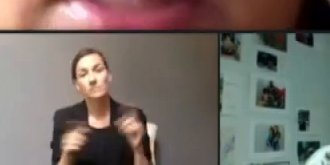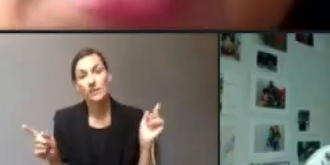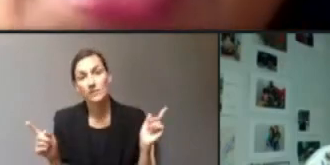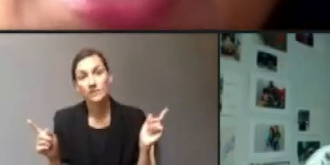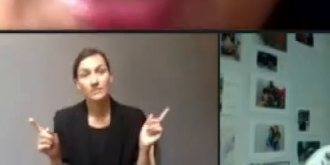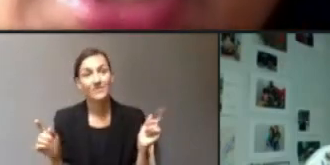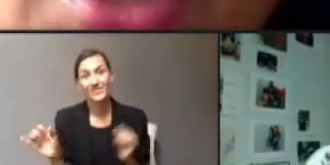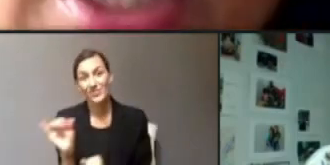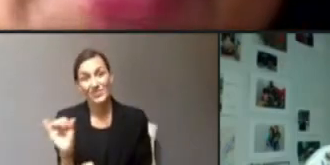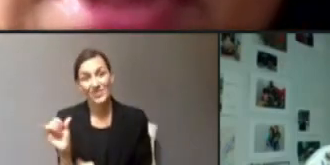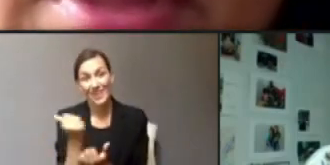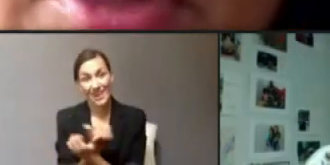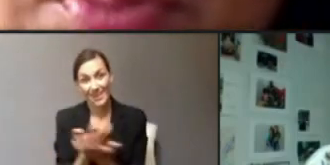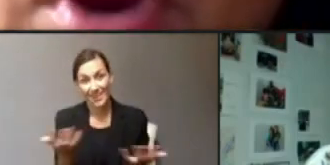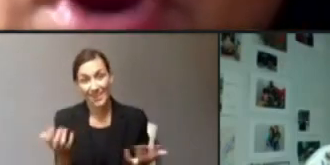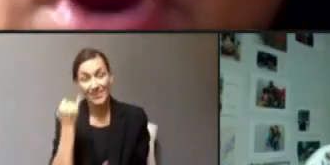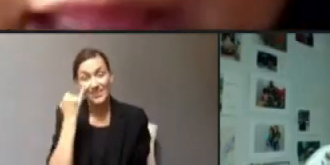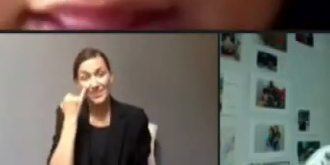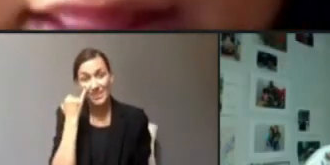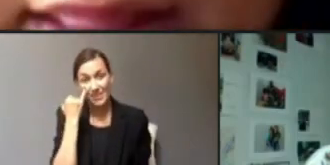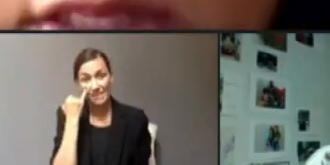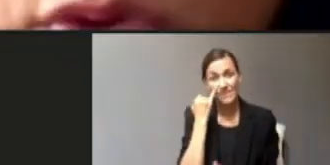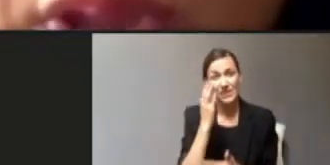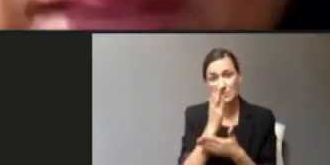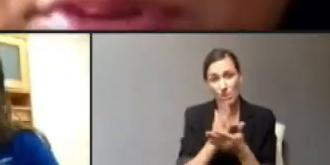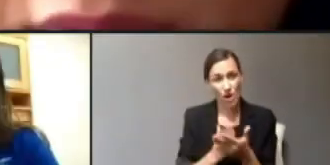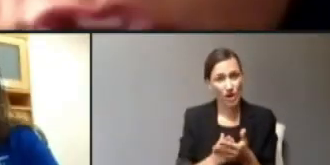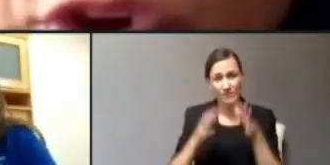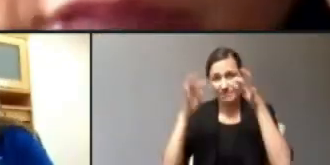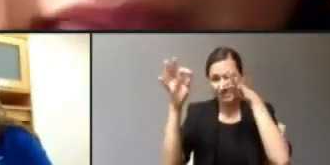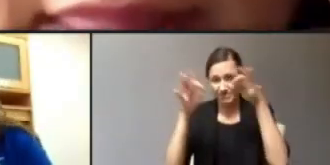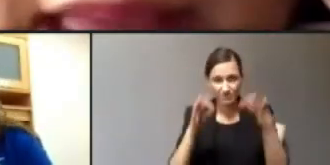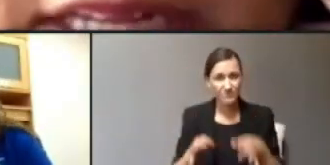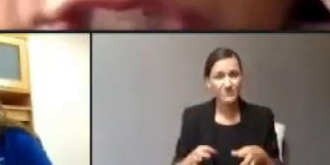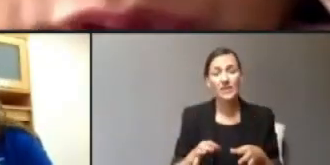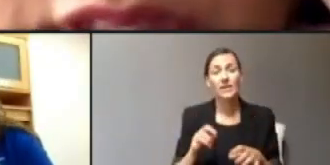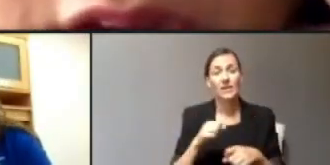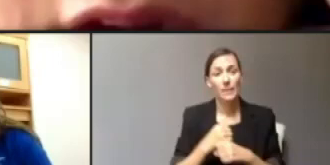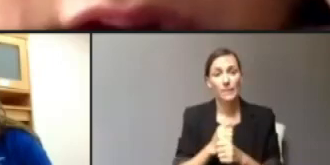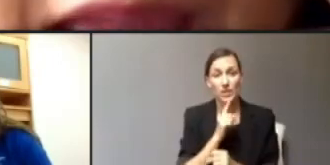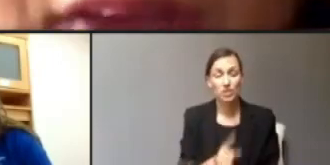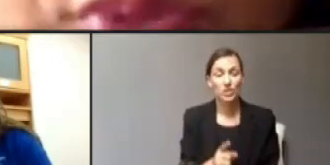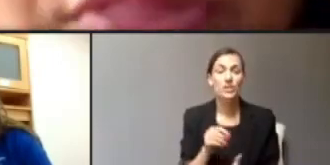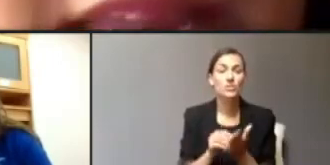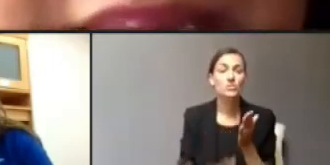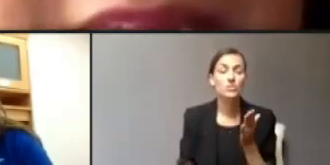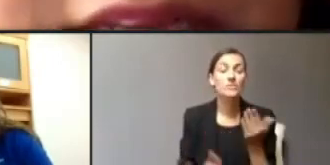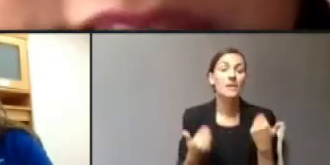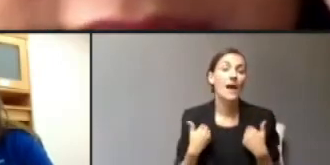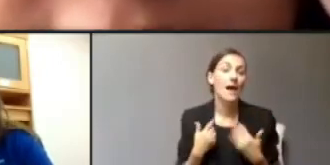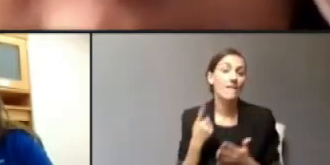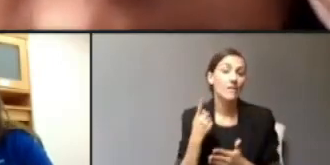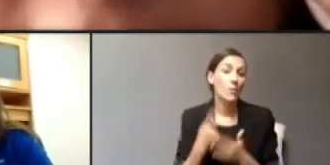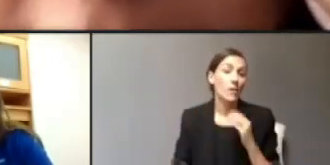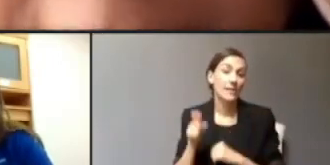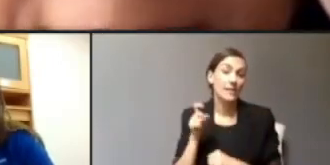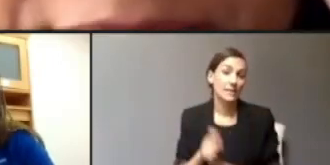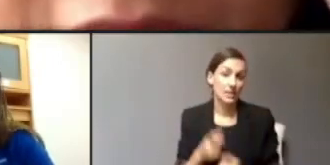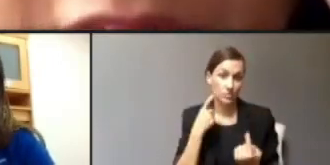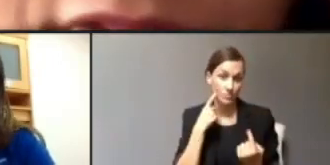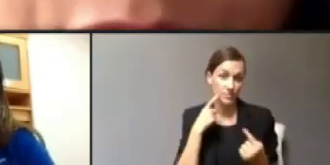anything else, if it's part of the guidelines. So we have to make sure that students have what they need to